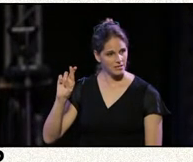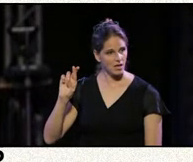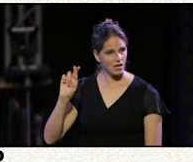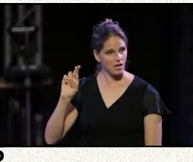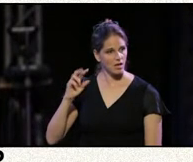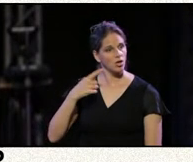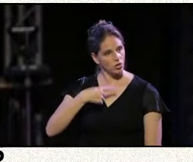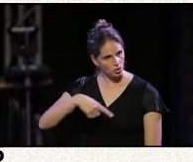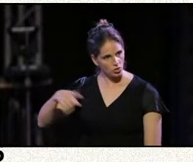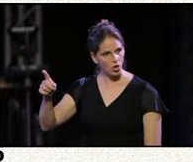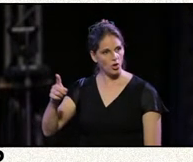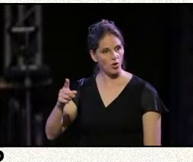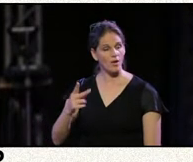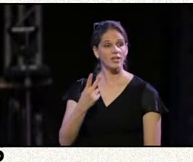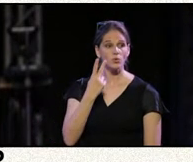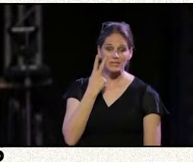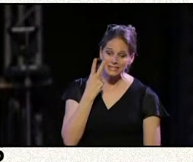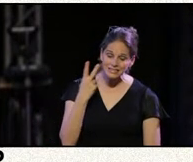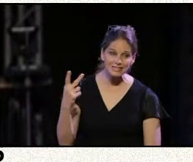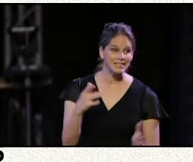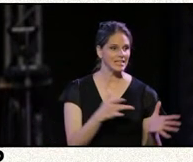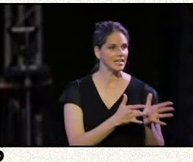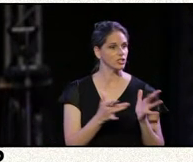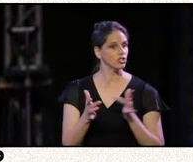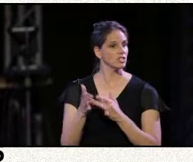him just as he told you.